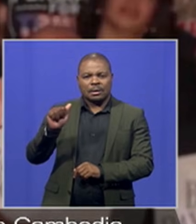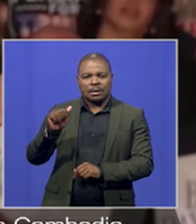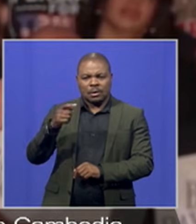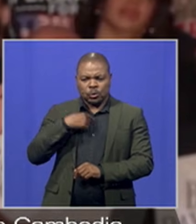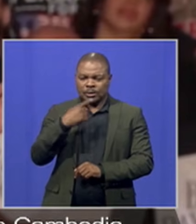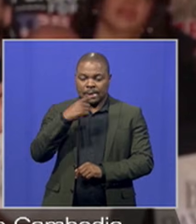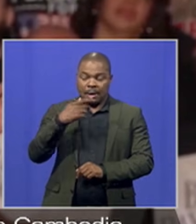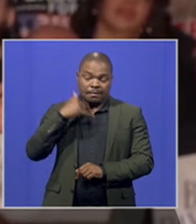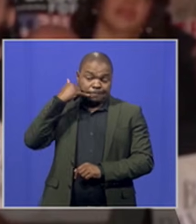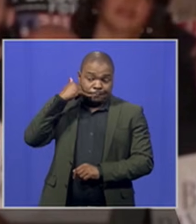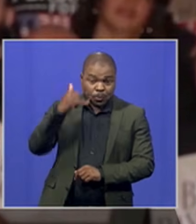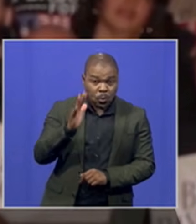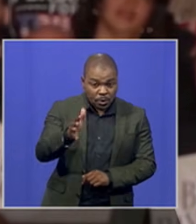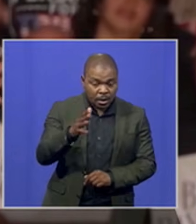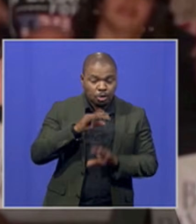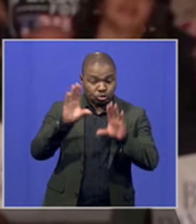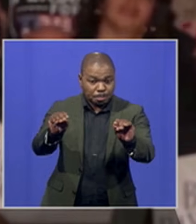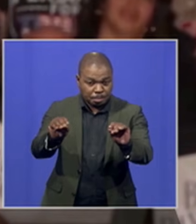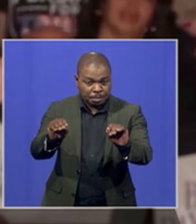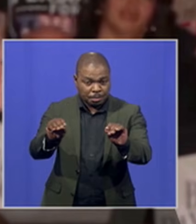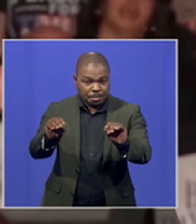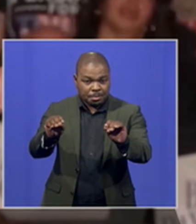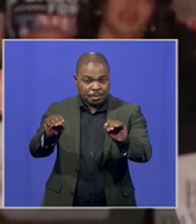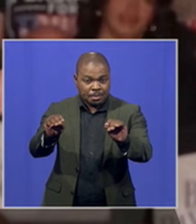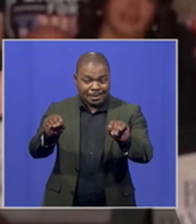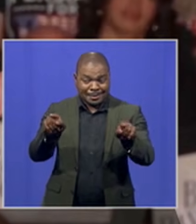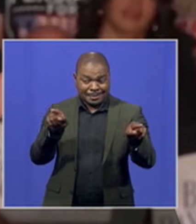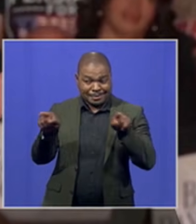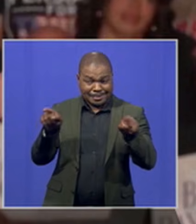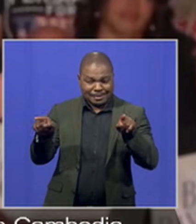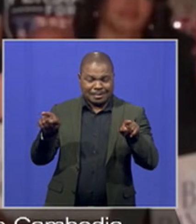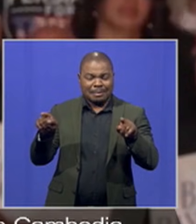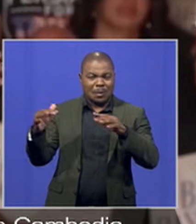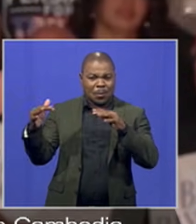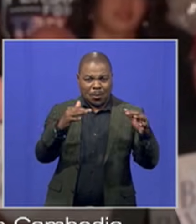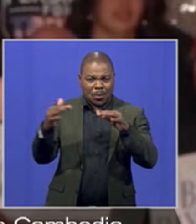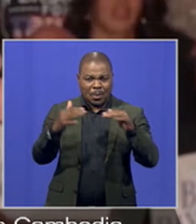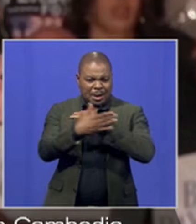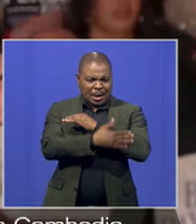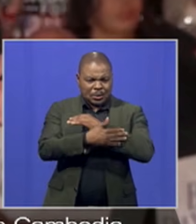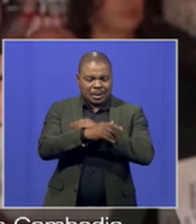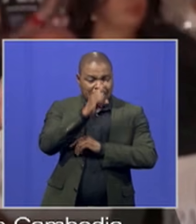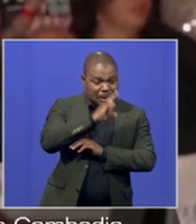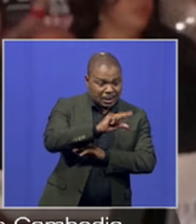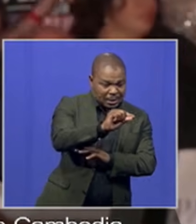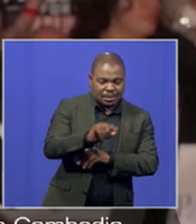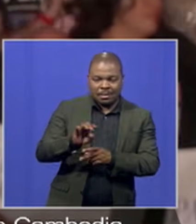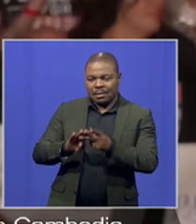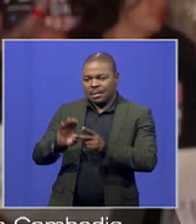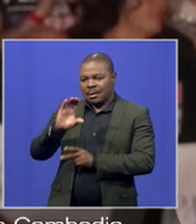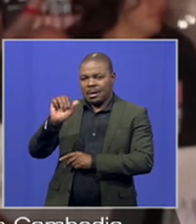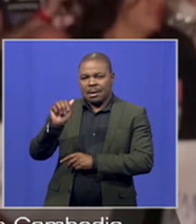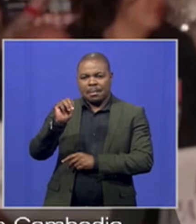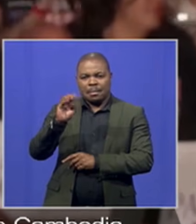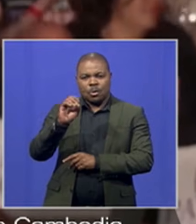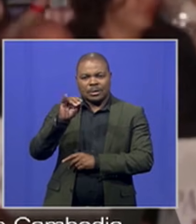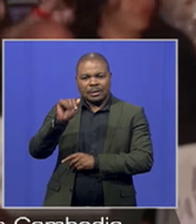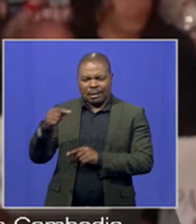and stop a war of two very powerful countries, Thailand and Cambodia? They're going at it